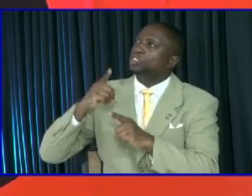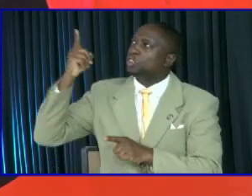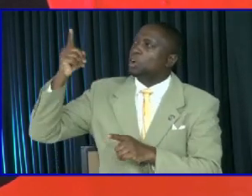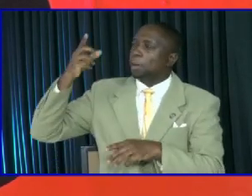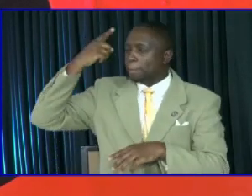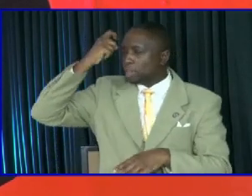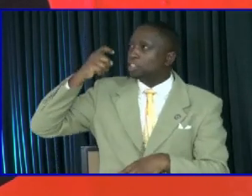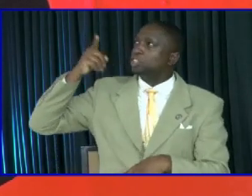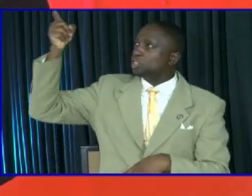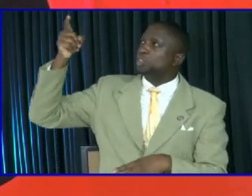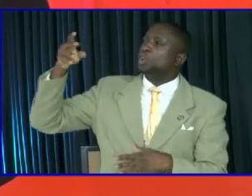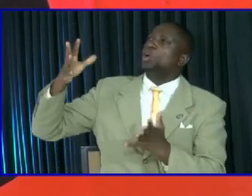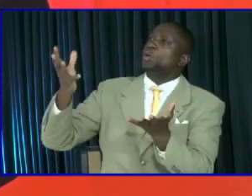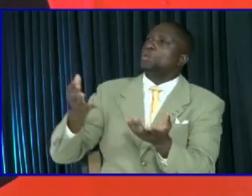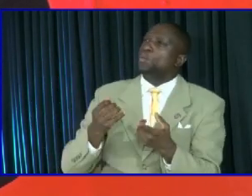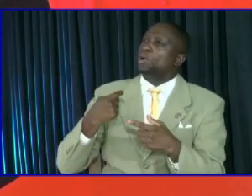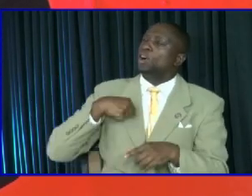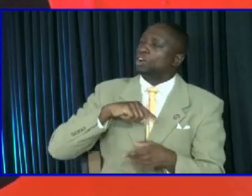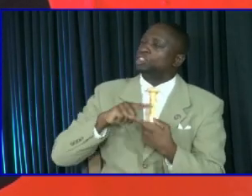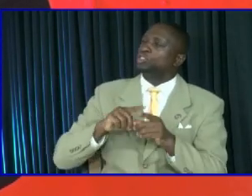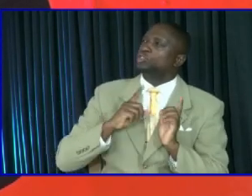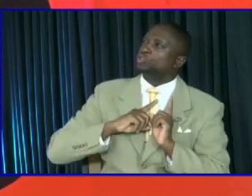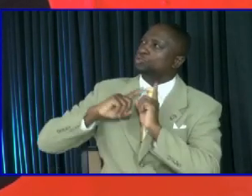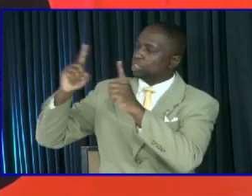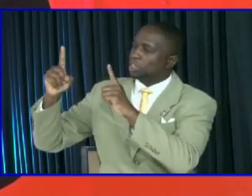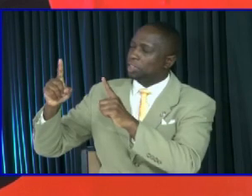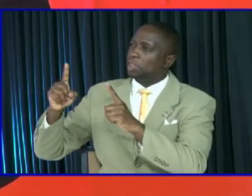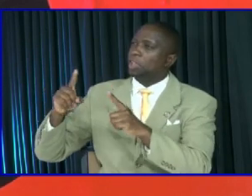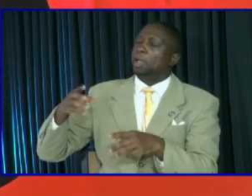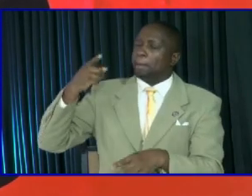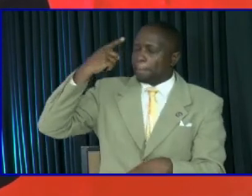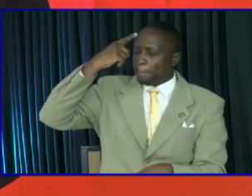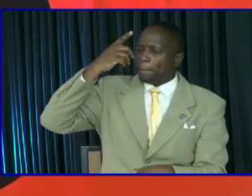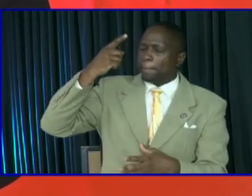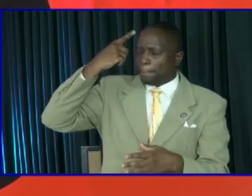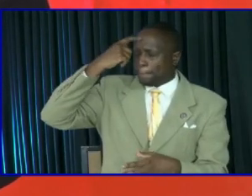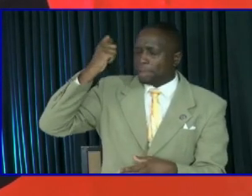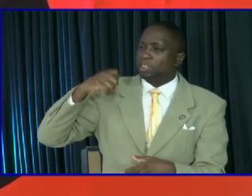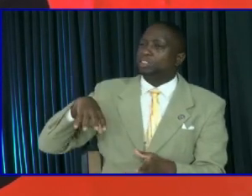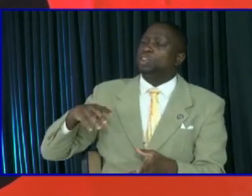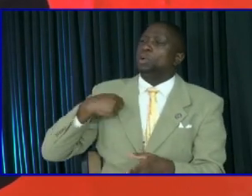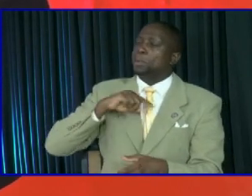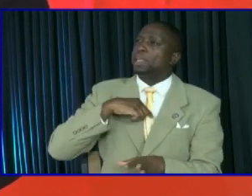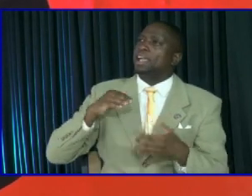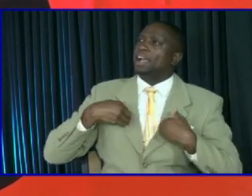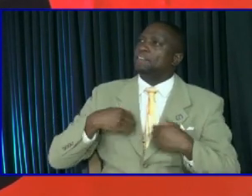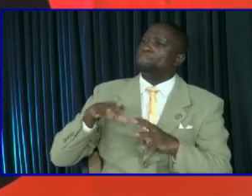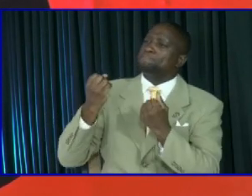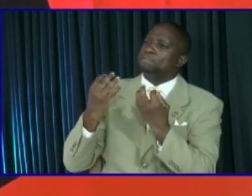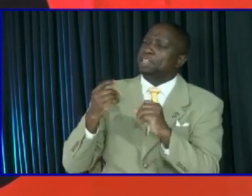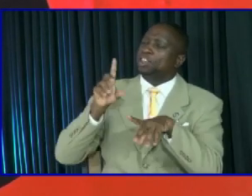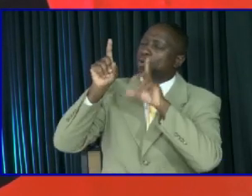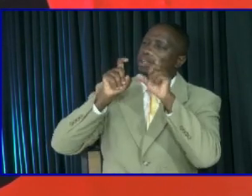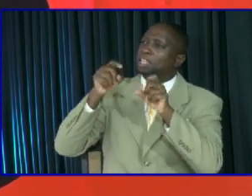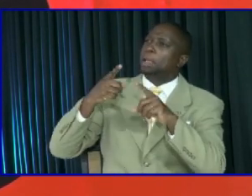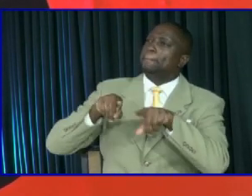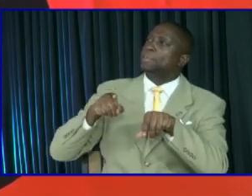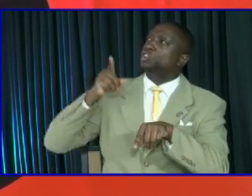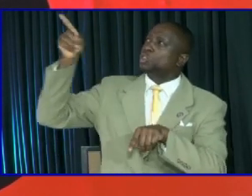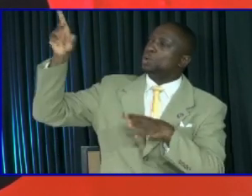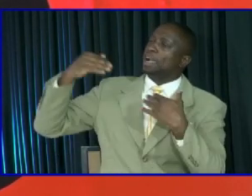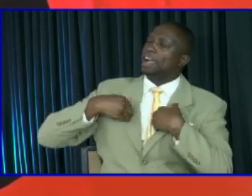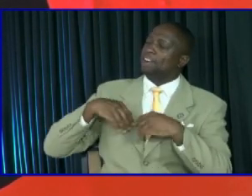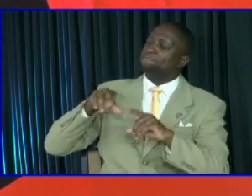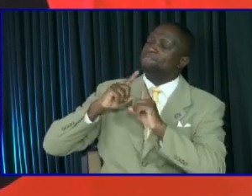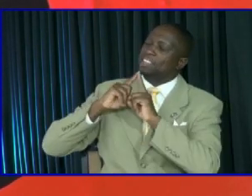come. We come to you because while we have many questions, you have all the answers. While we have much